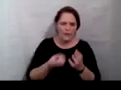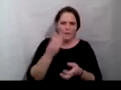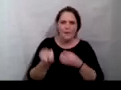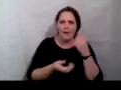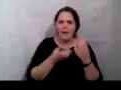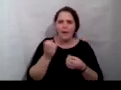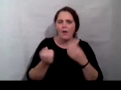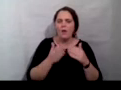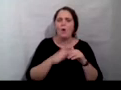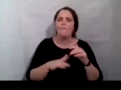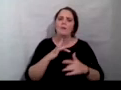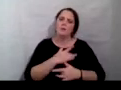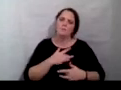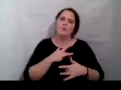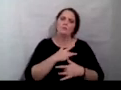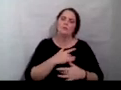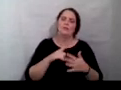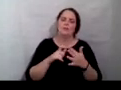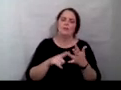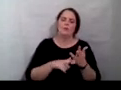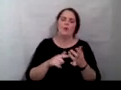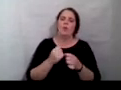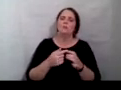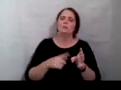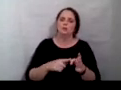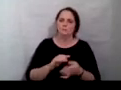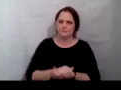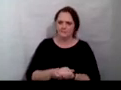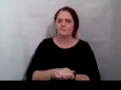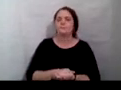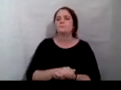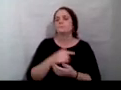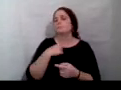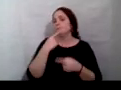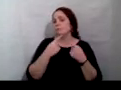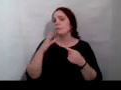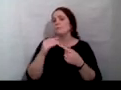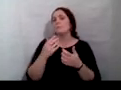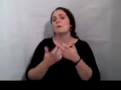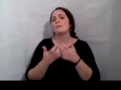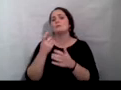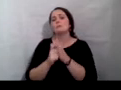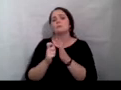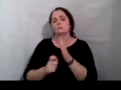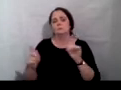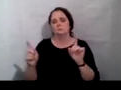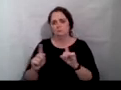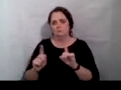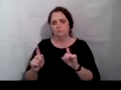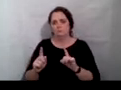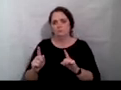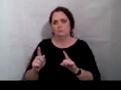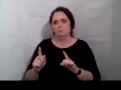here in emotional ecology. So this quickly is some of the quotes from some of the academic literature describing emotional